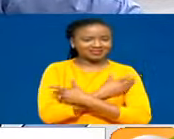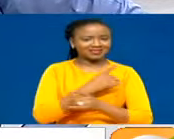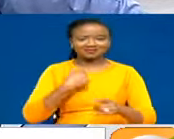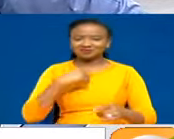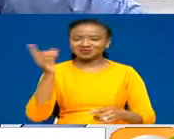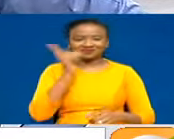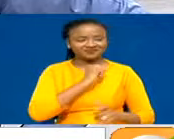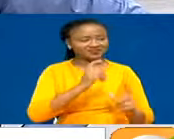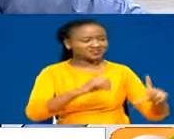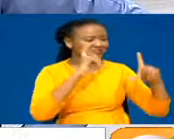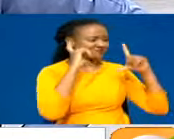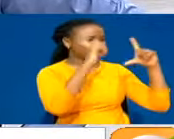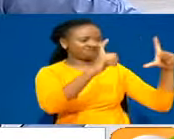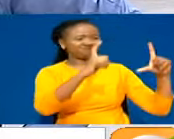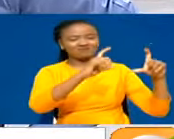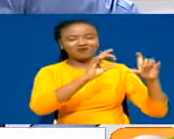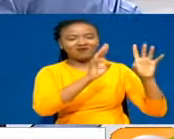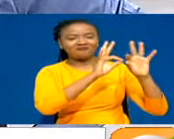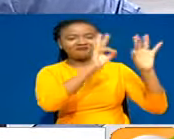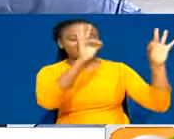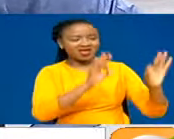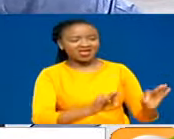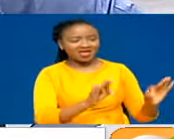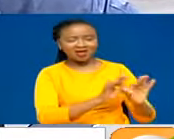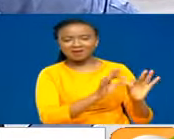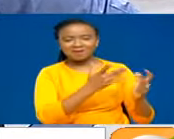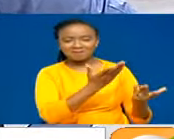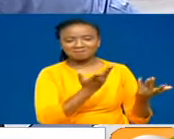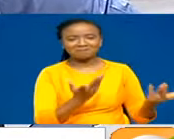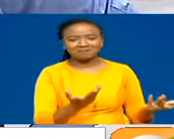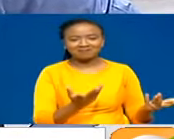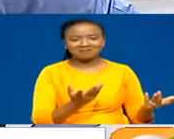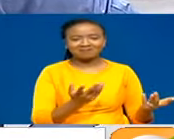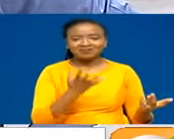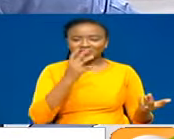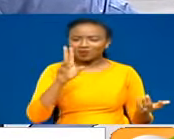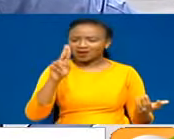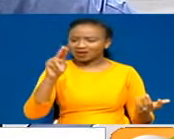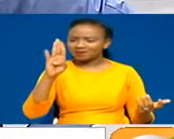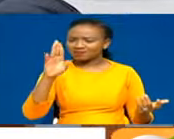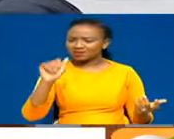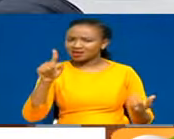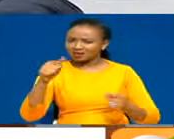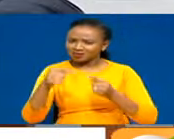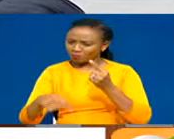NBA champions of 2019. Then 2020, the world was put on